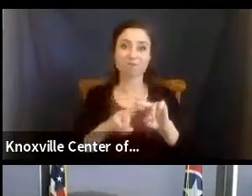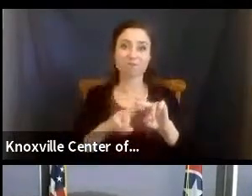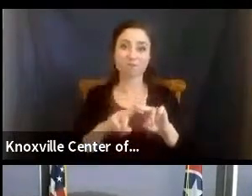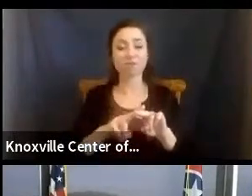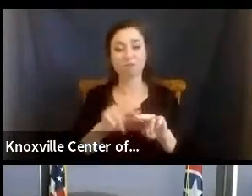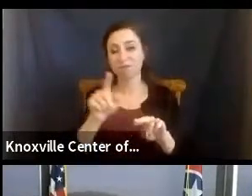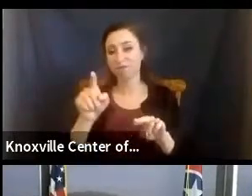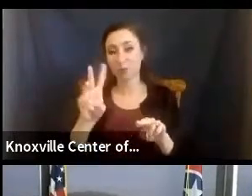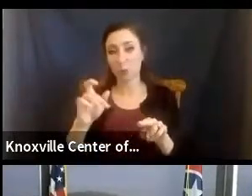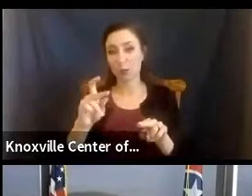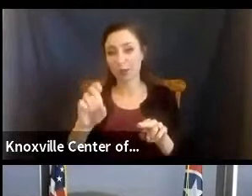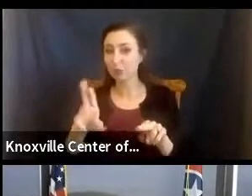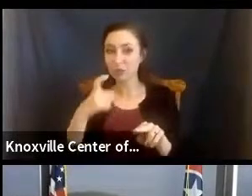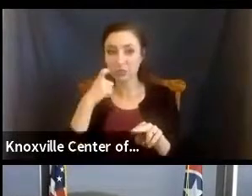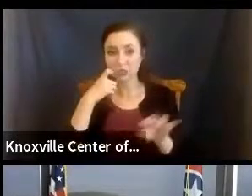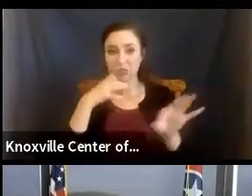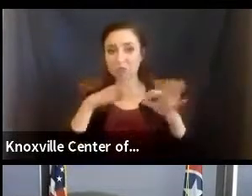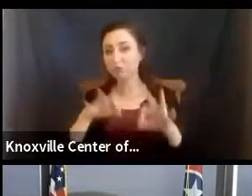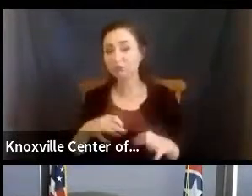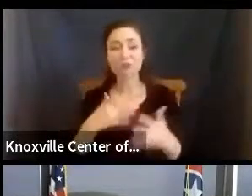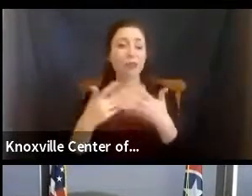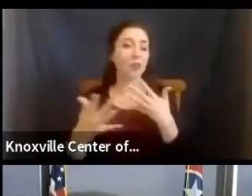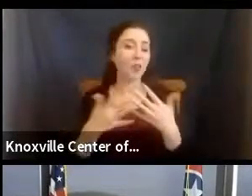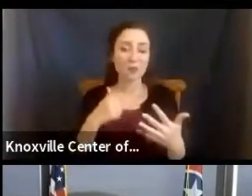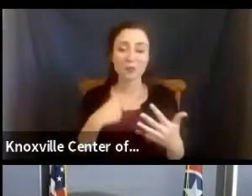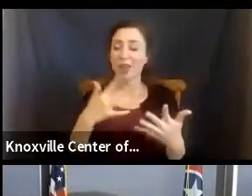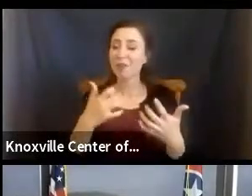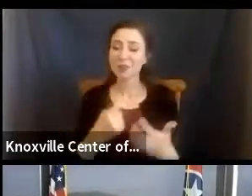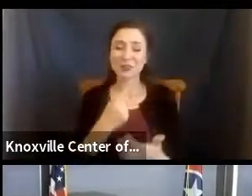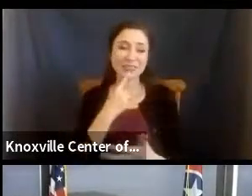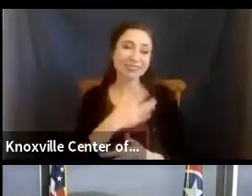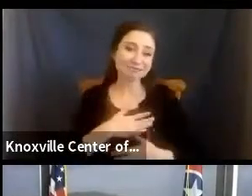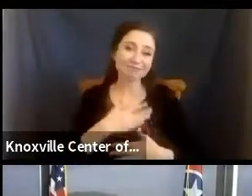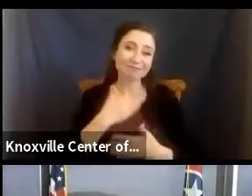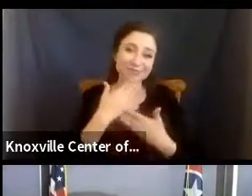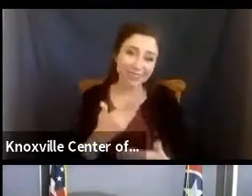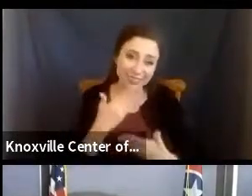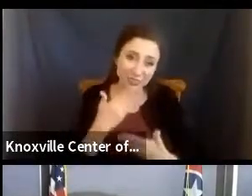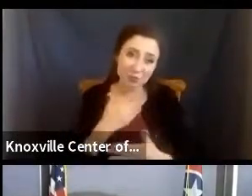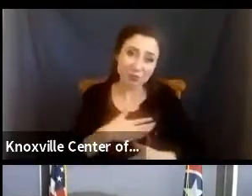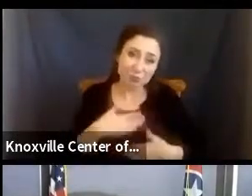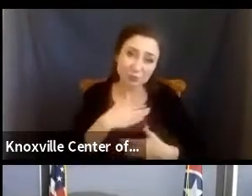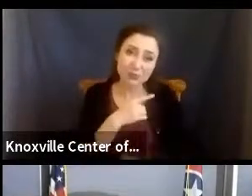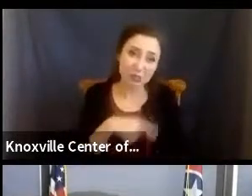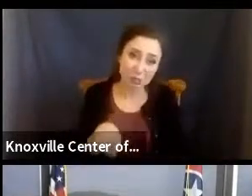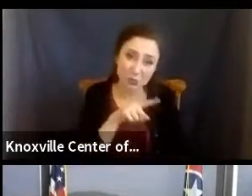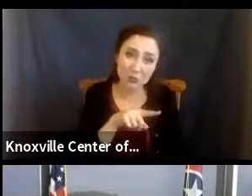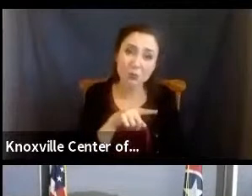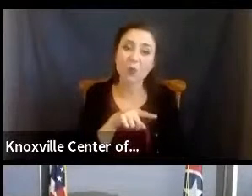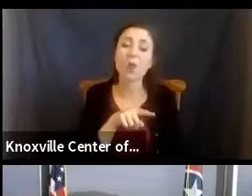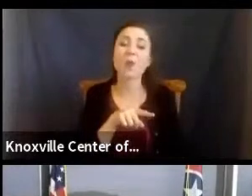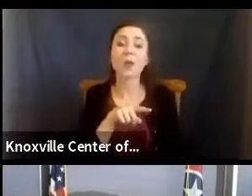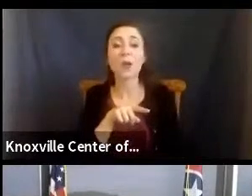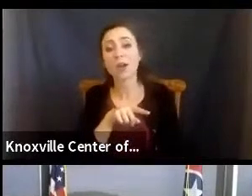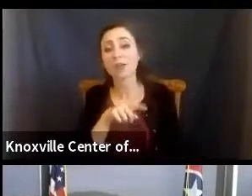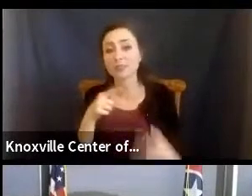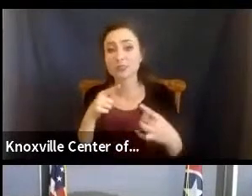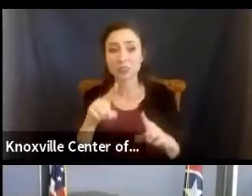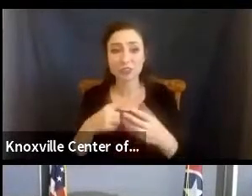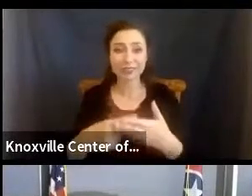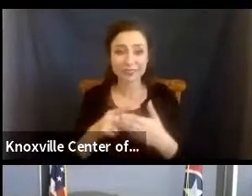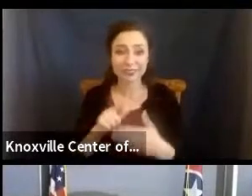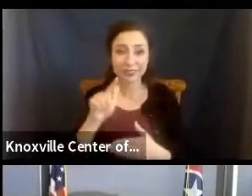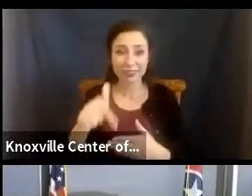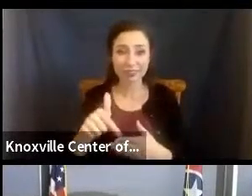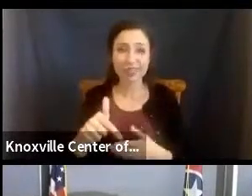our schools. Anyhow, just wanted a note of appreciation. I wanted to just also say, and as you get into your conversations later, both